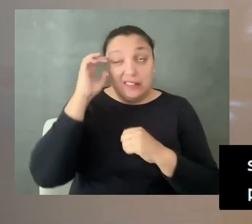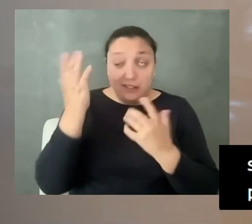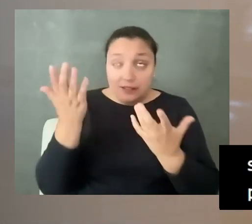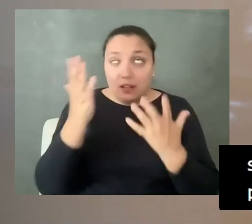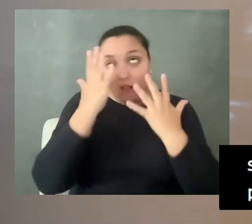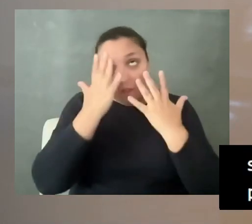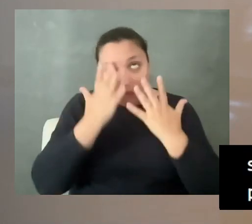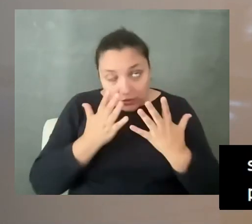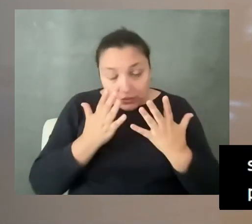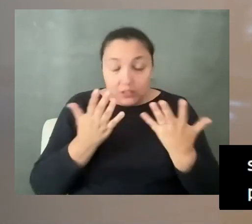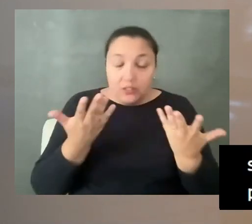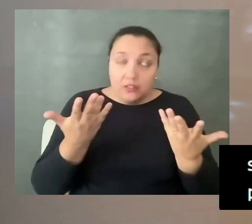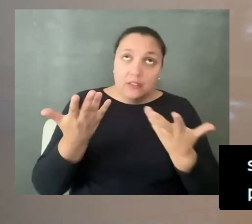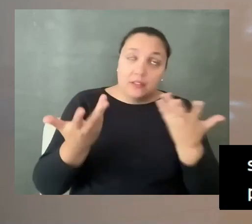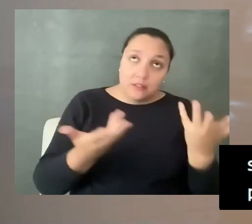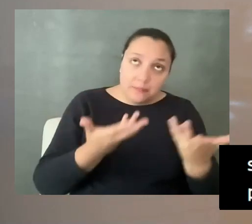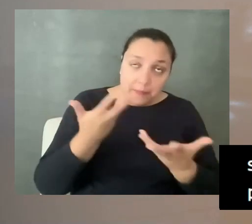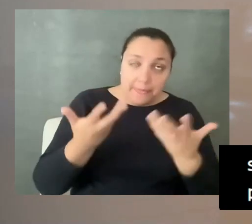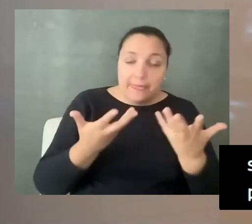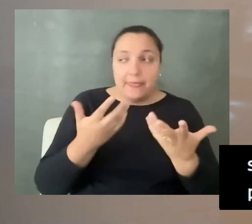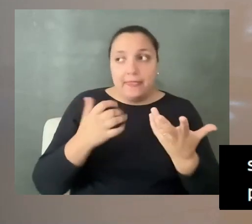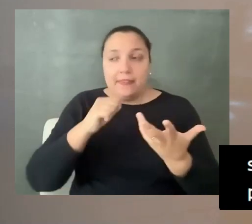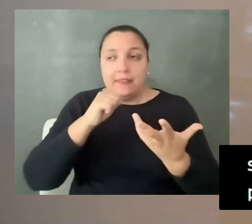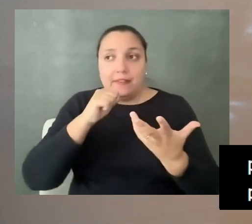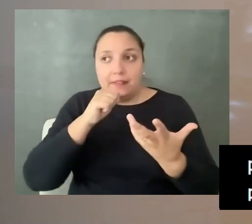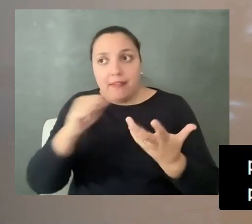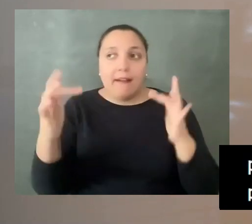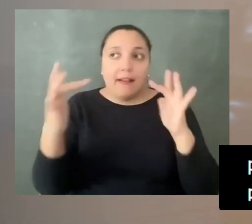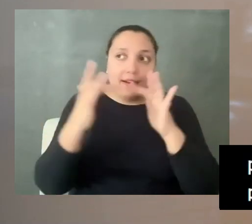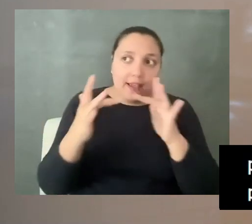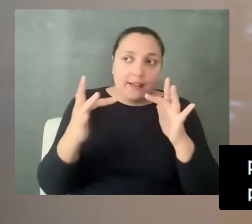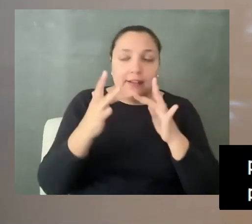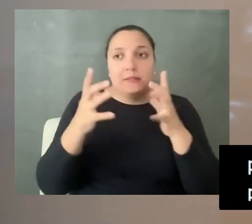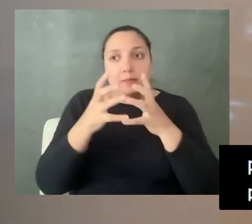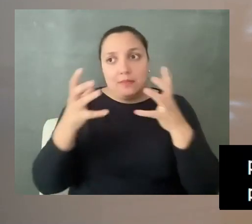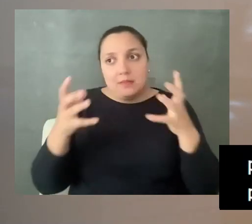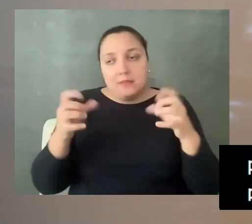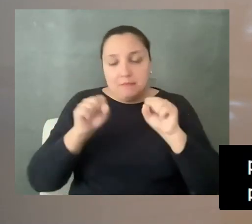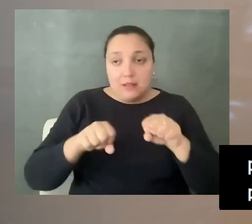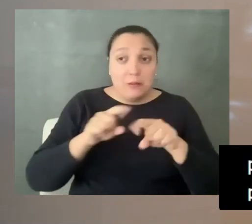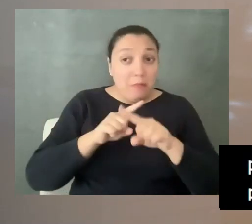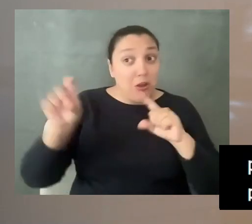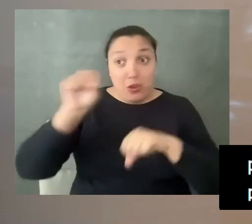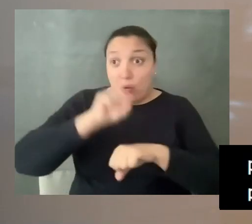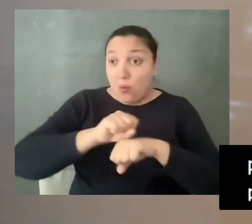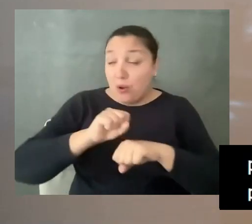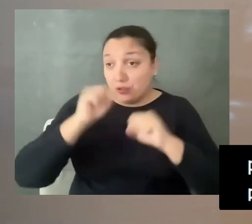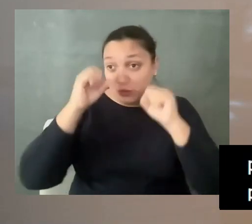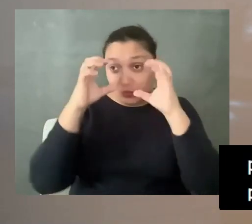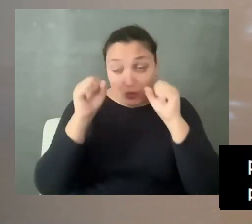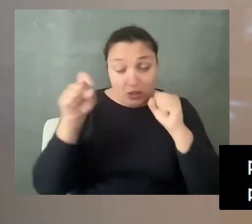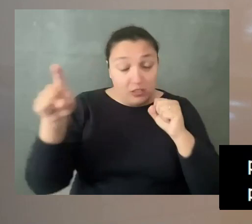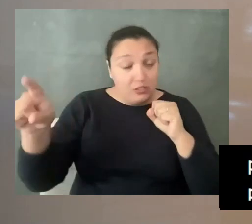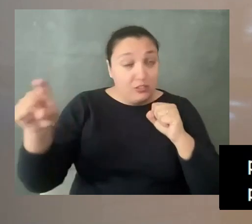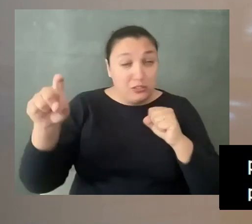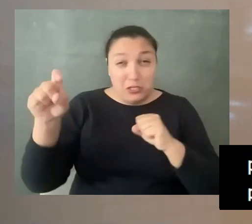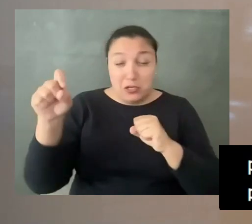I've been following you. And your work is incredible. He is a fierce champion of economic